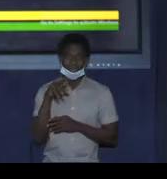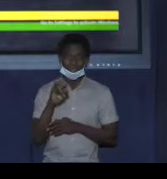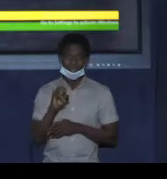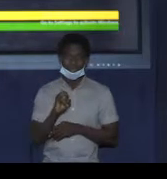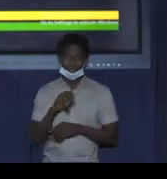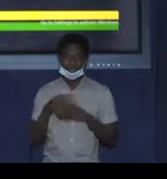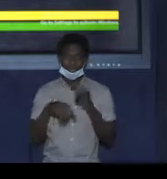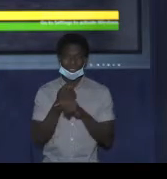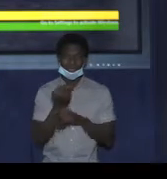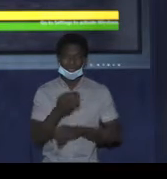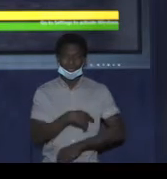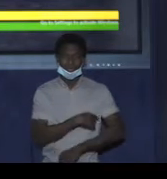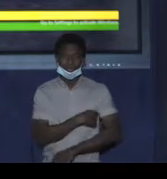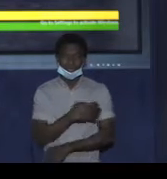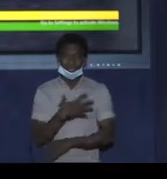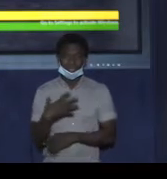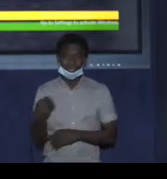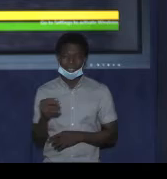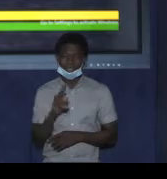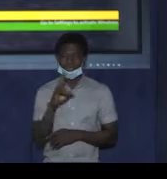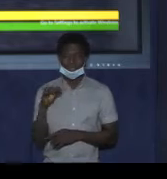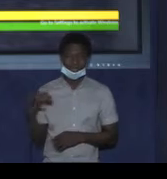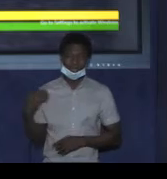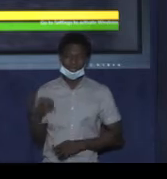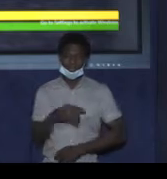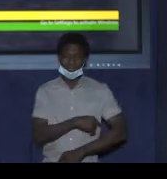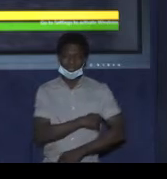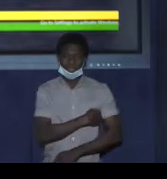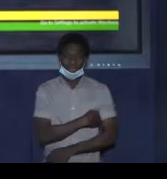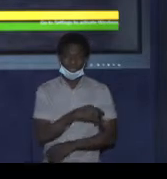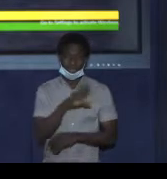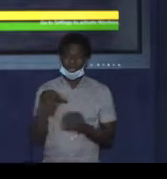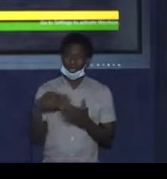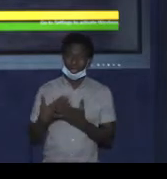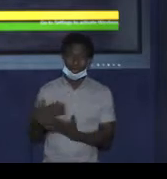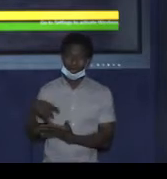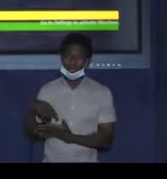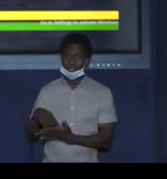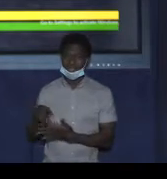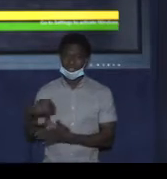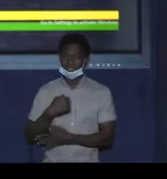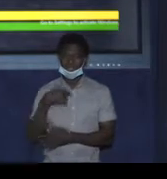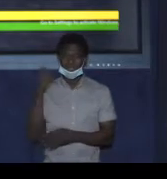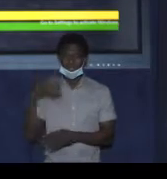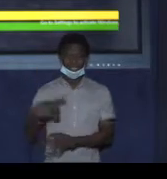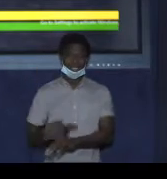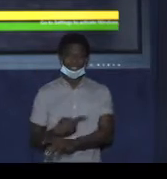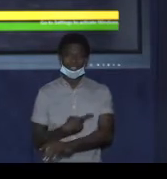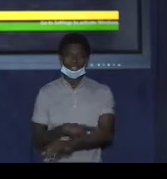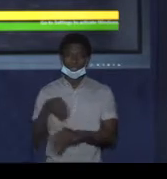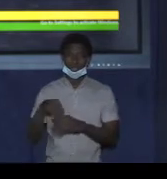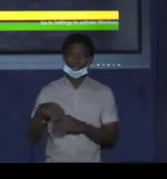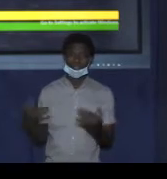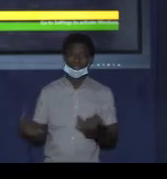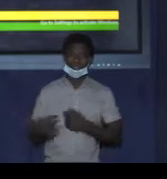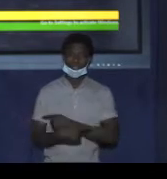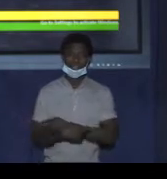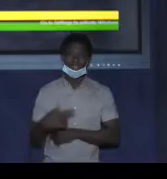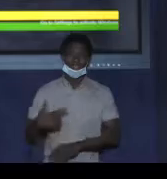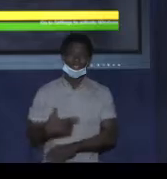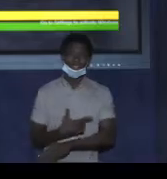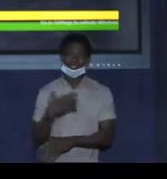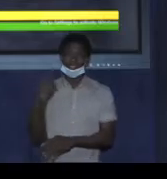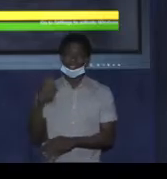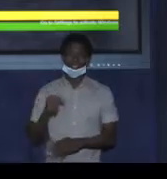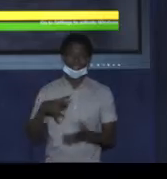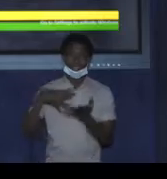temperature, types of thermometer, and uses of thermometer, all these we shall discuss in today's